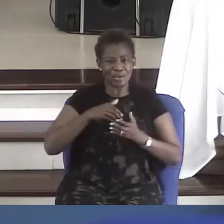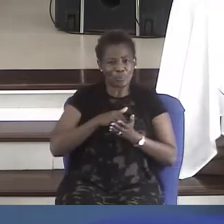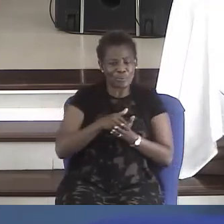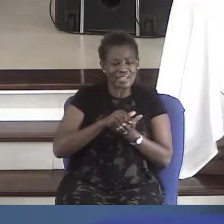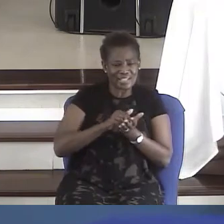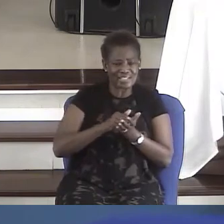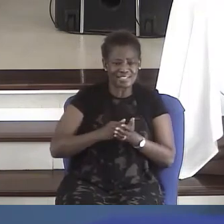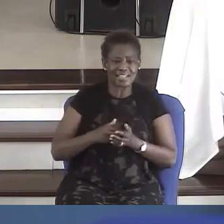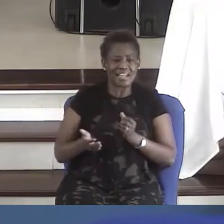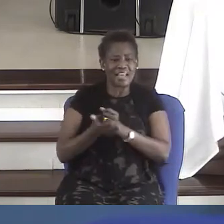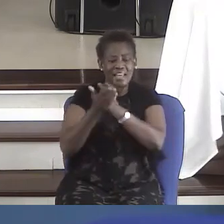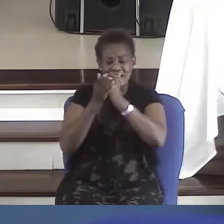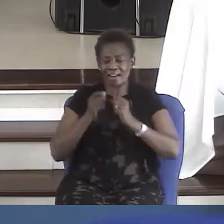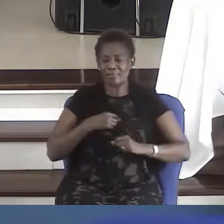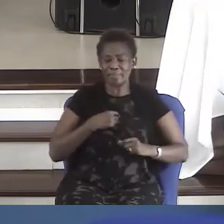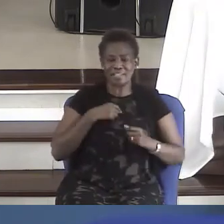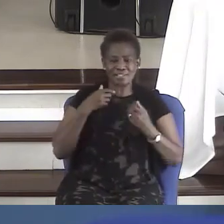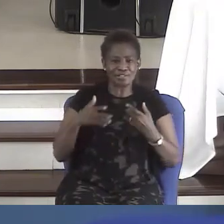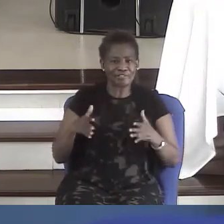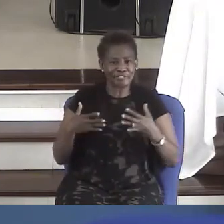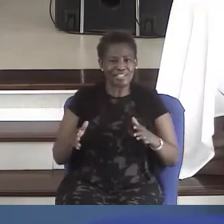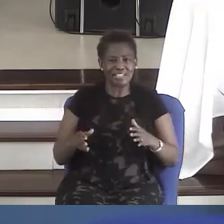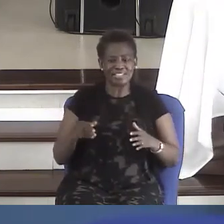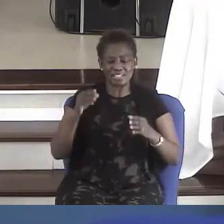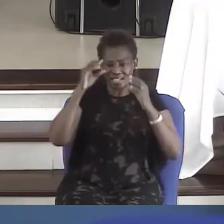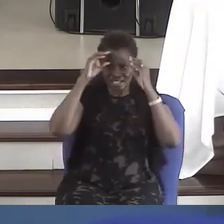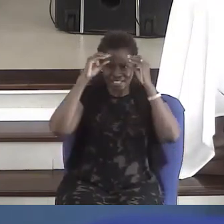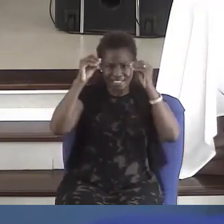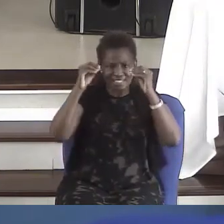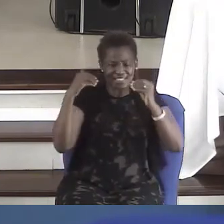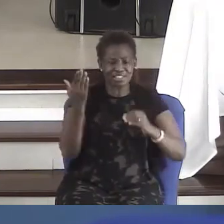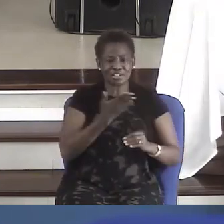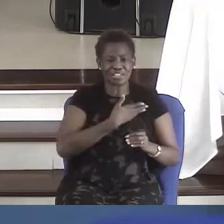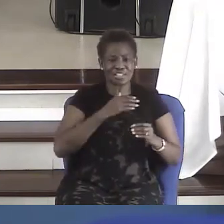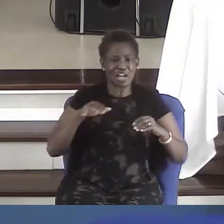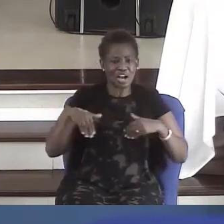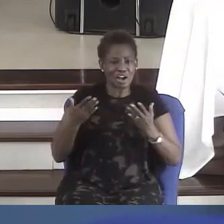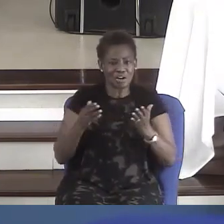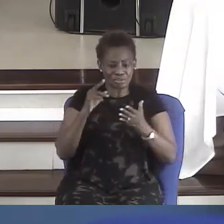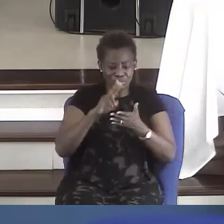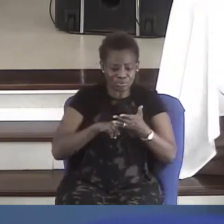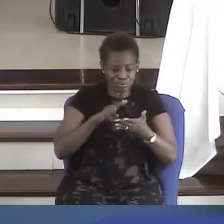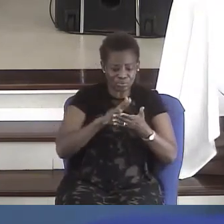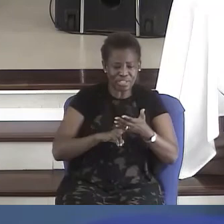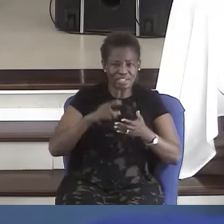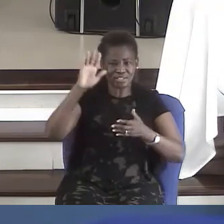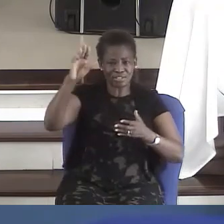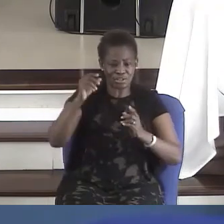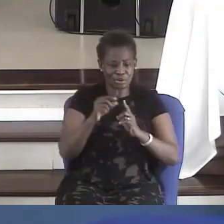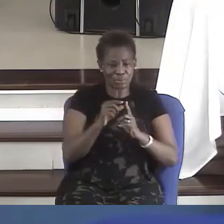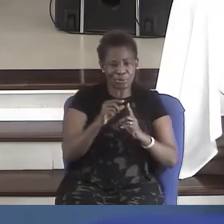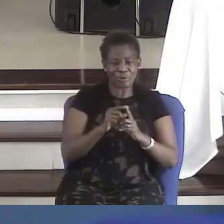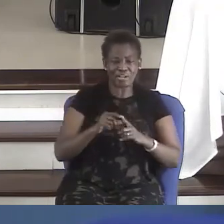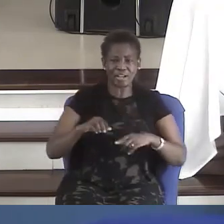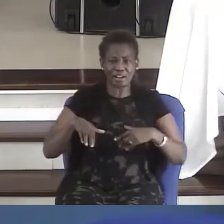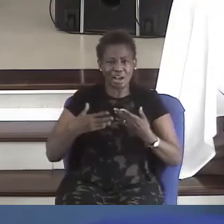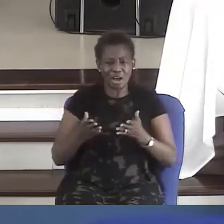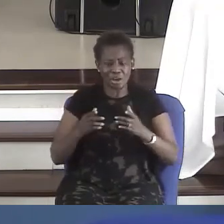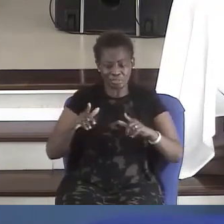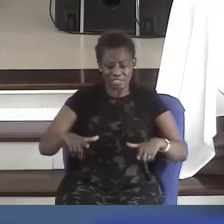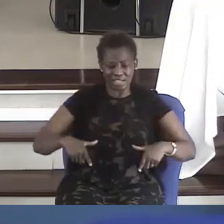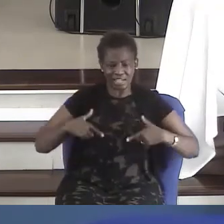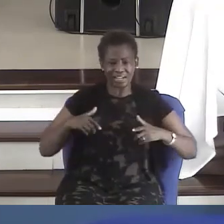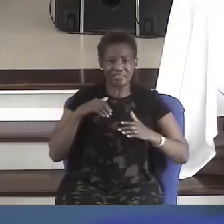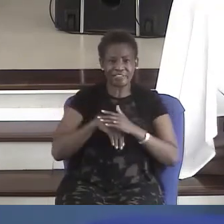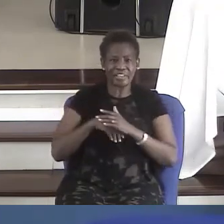it. Lord, teach us how to read your word as Pastor mentioned. How to imbibe on your word, God. How to